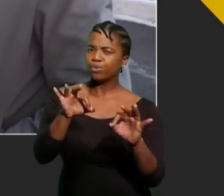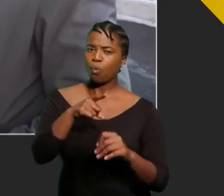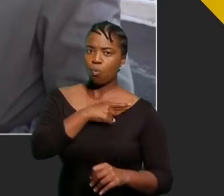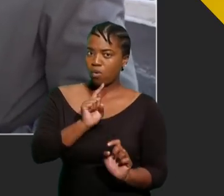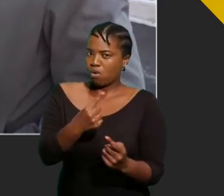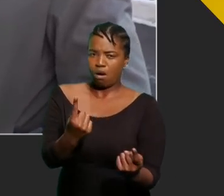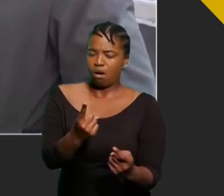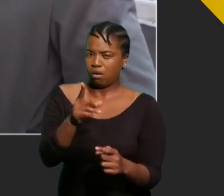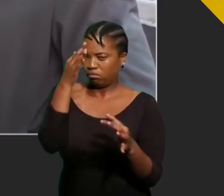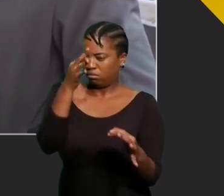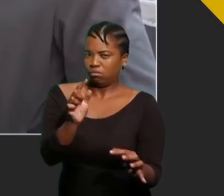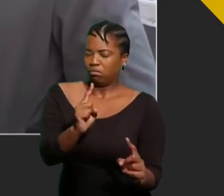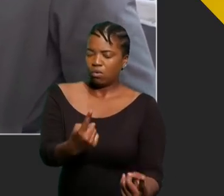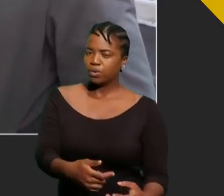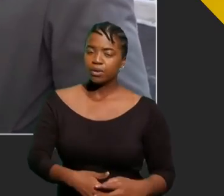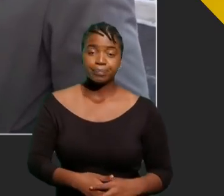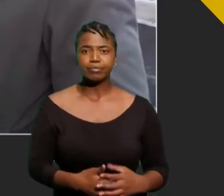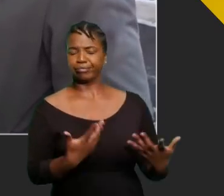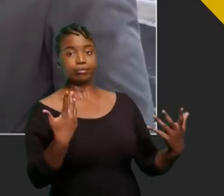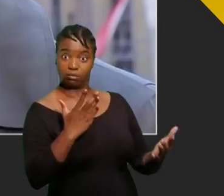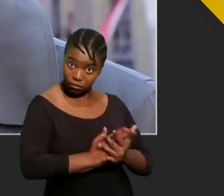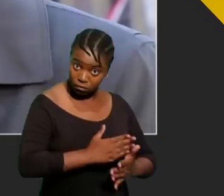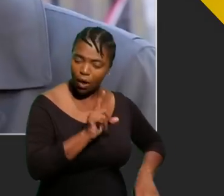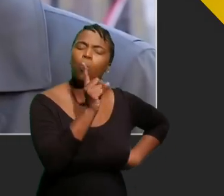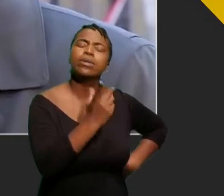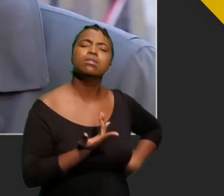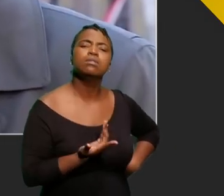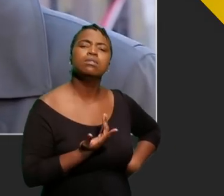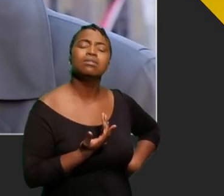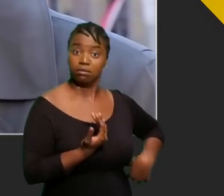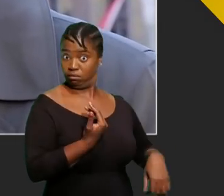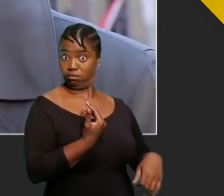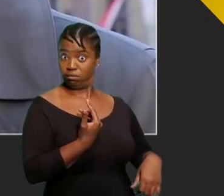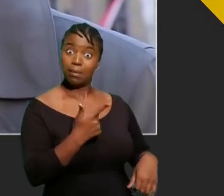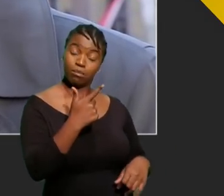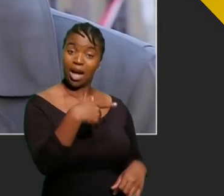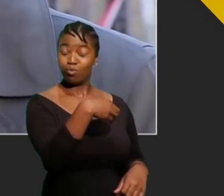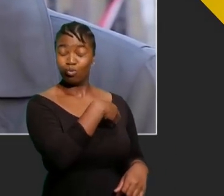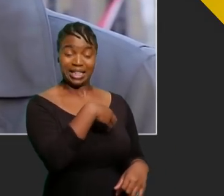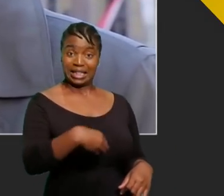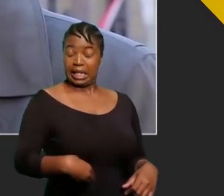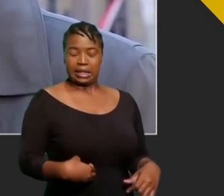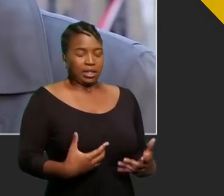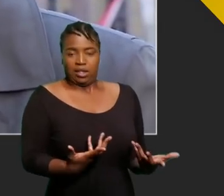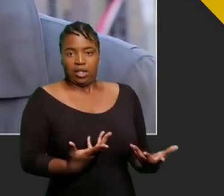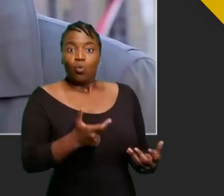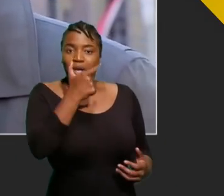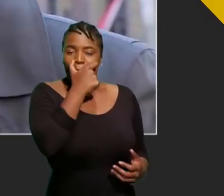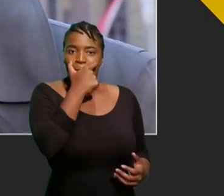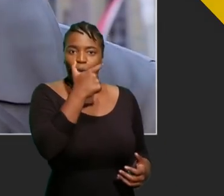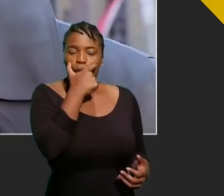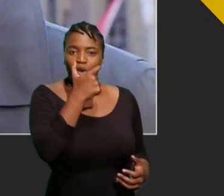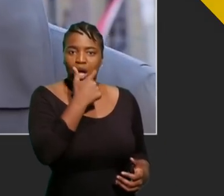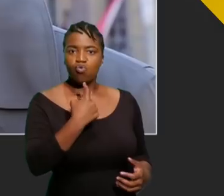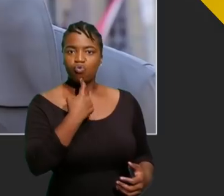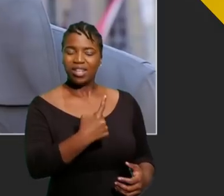can't make those hard decisions? What credibility? I mean, the president, Cyril Ramaphosa, he